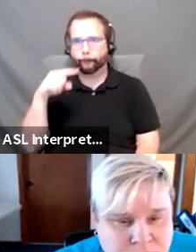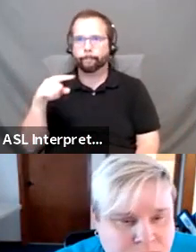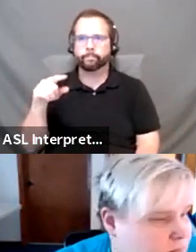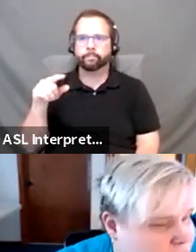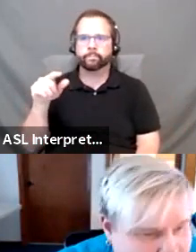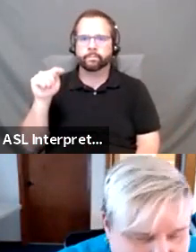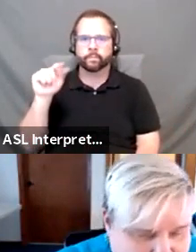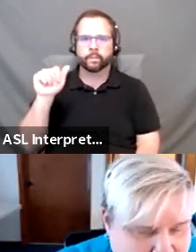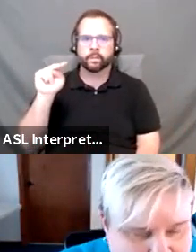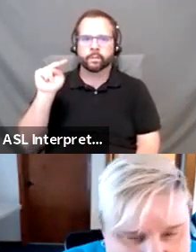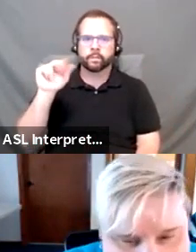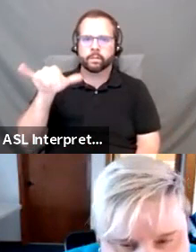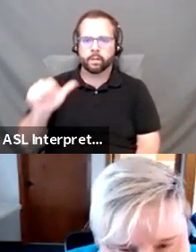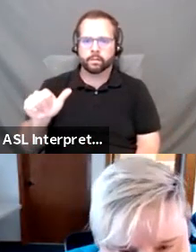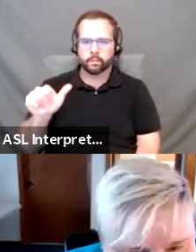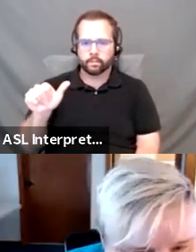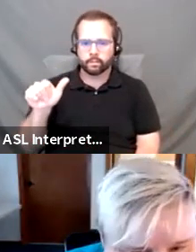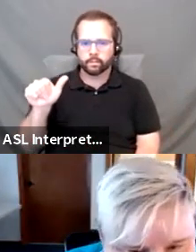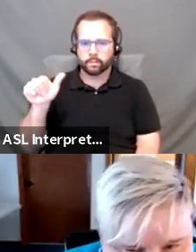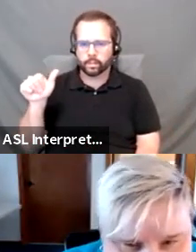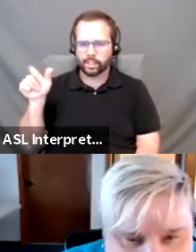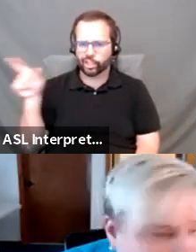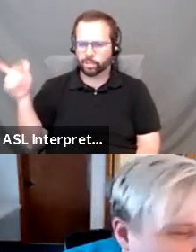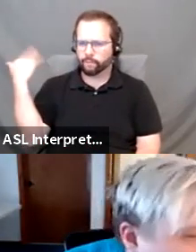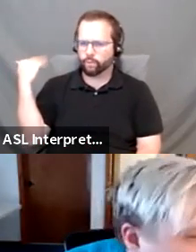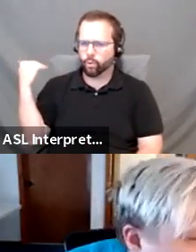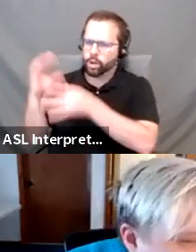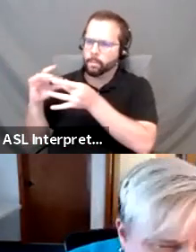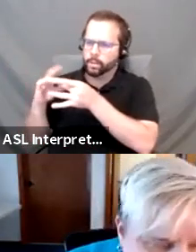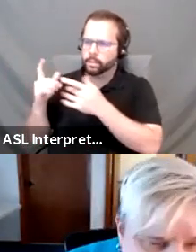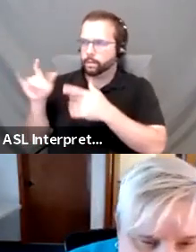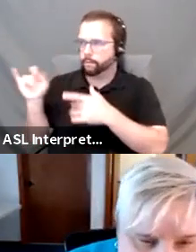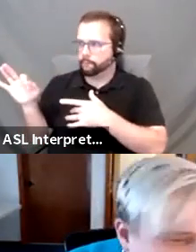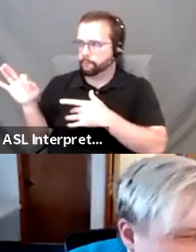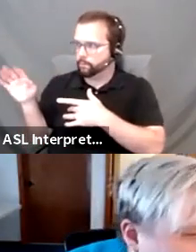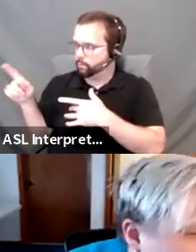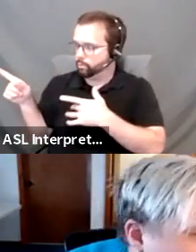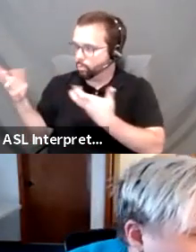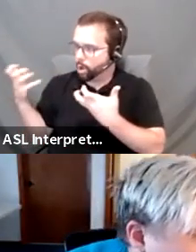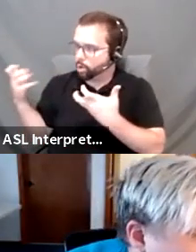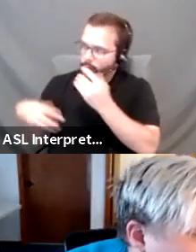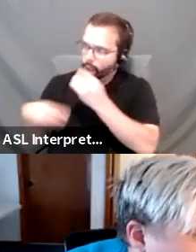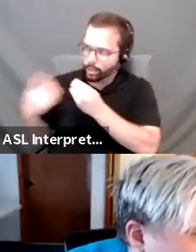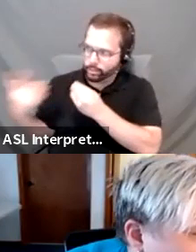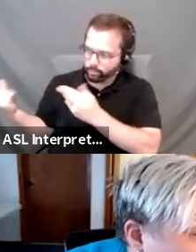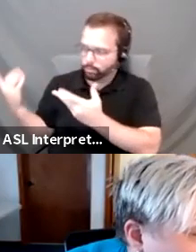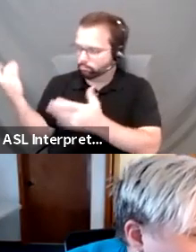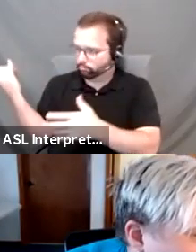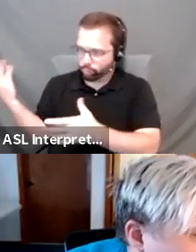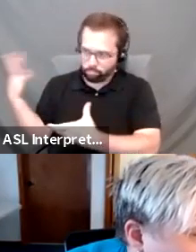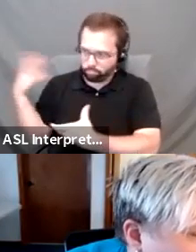hear me, jump in anytime. Um, one of the things is